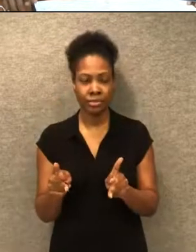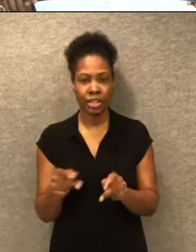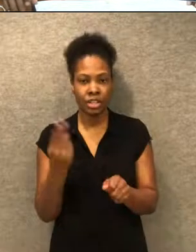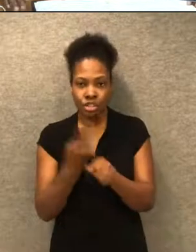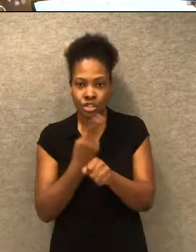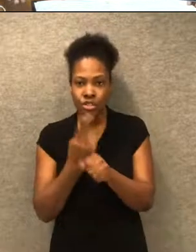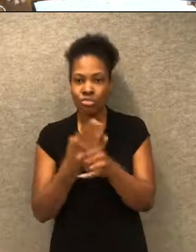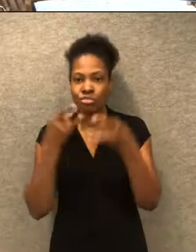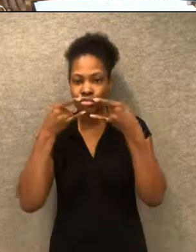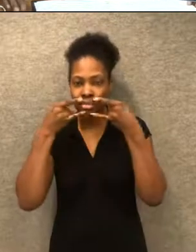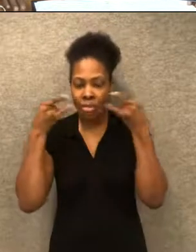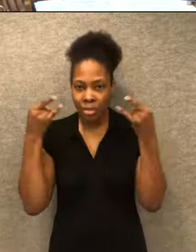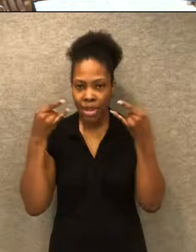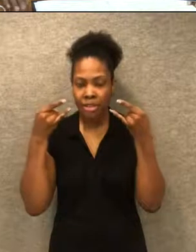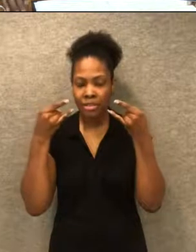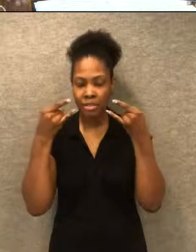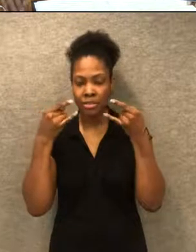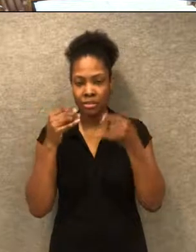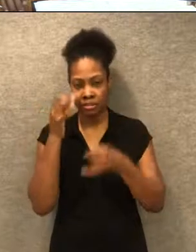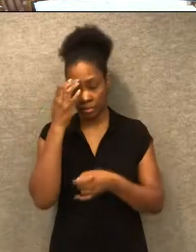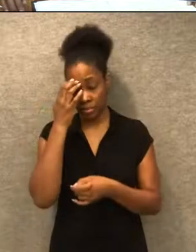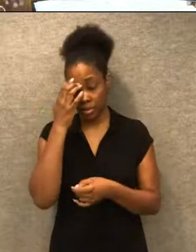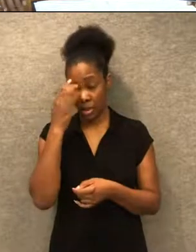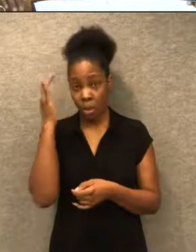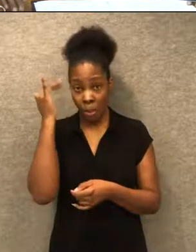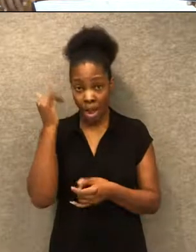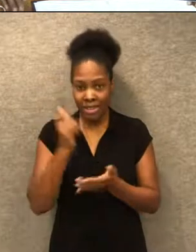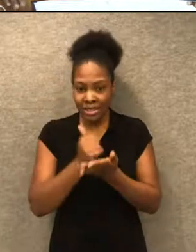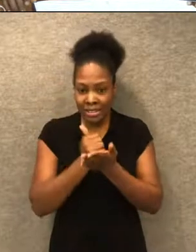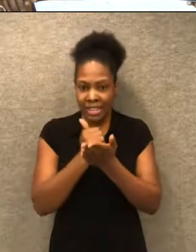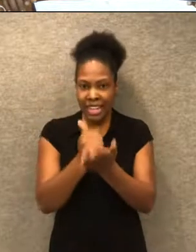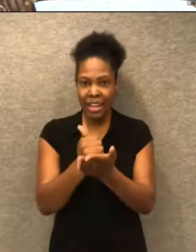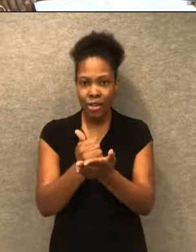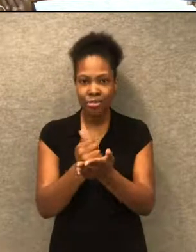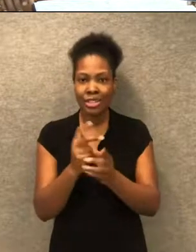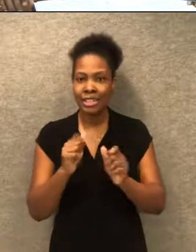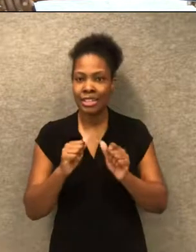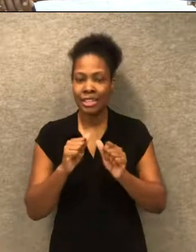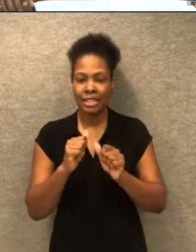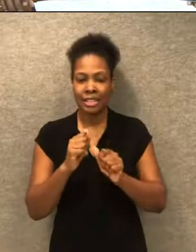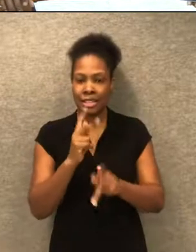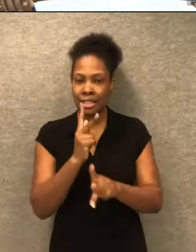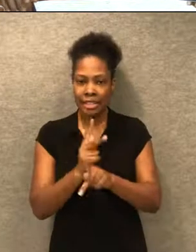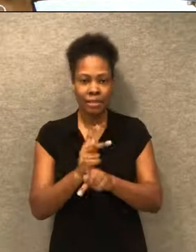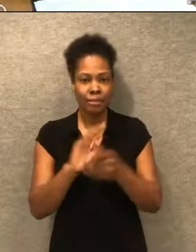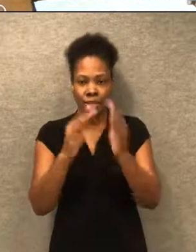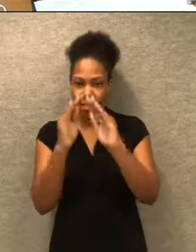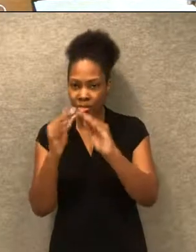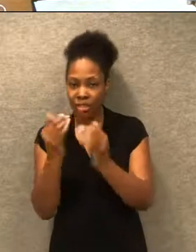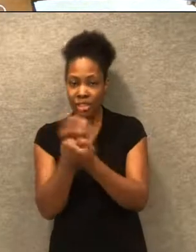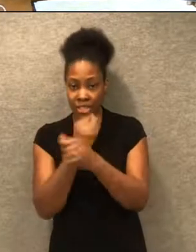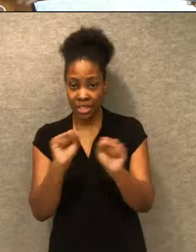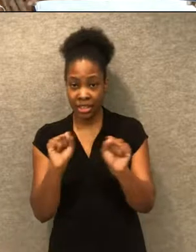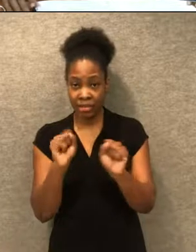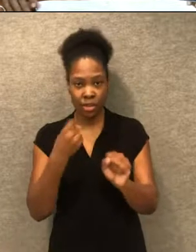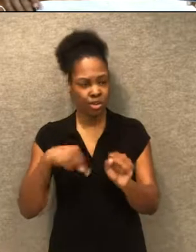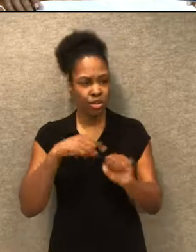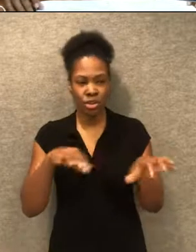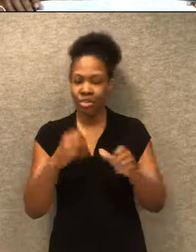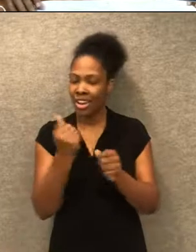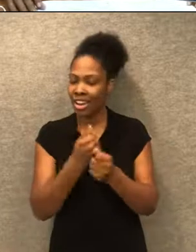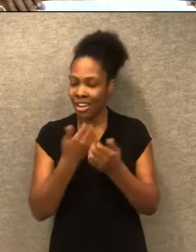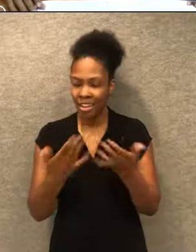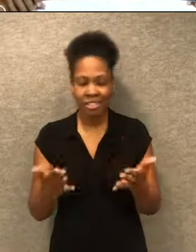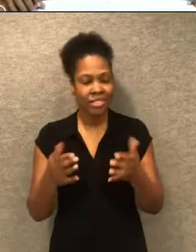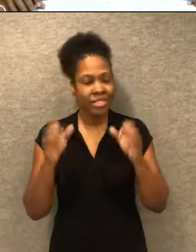on your mask, because it's only going to help safeguard all of us and the community. So we're doing everything we can to